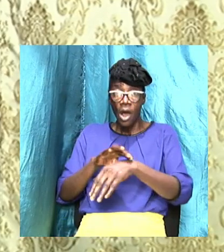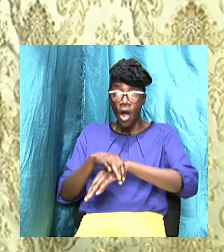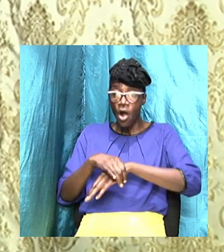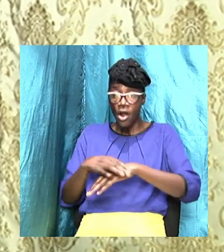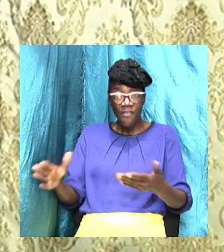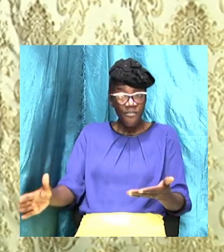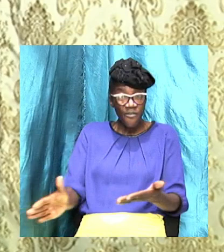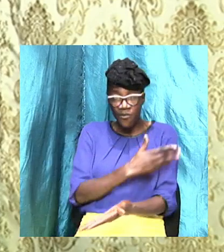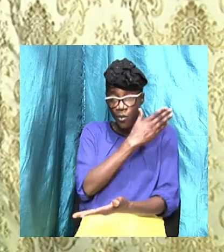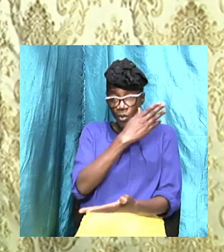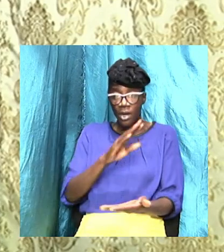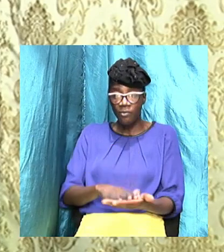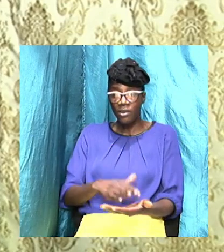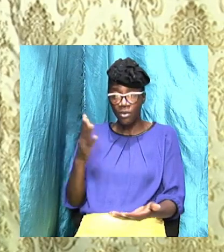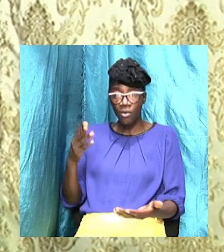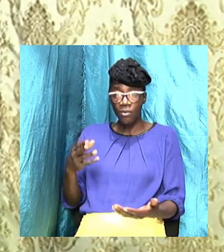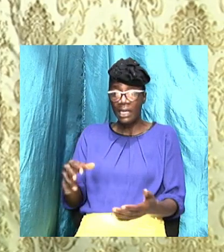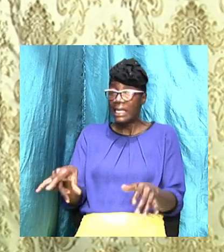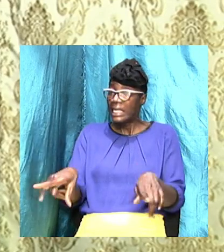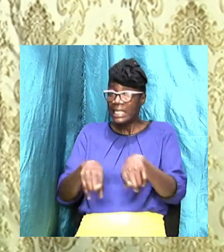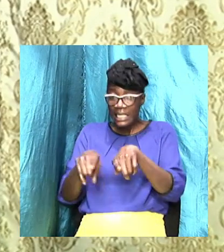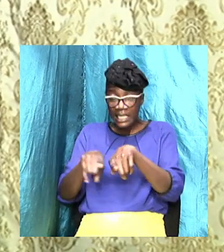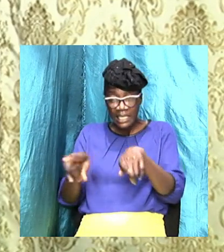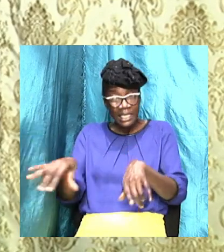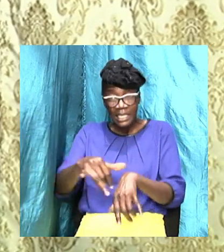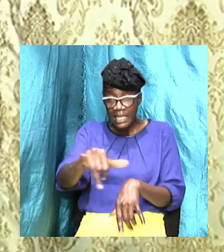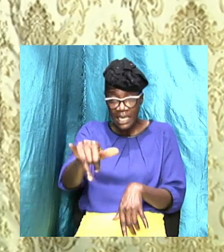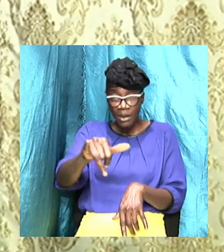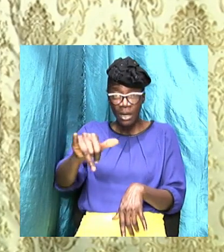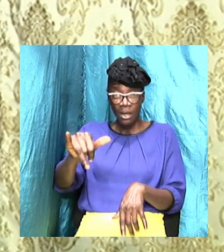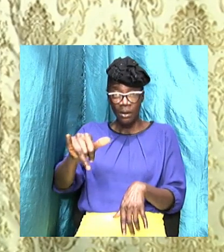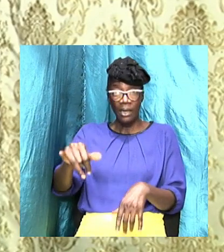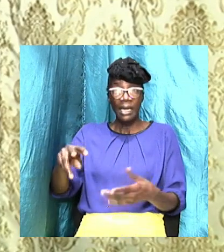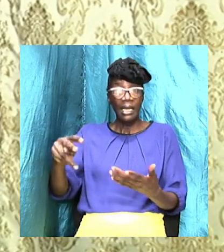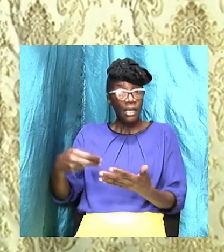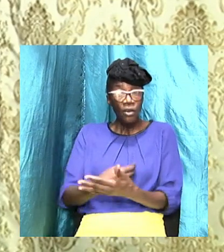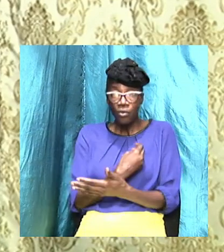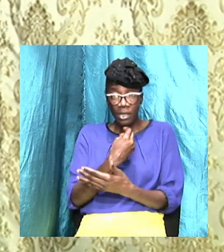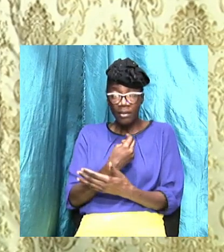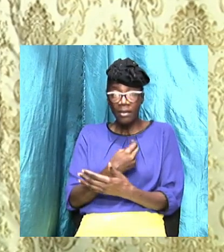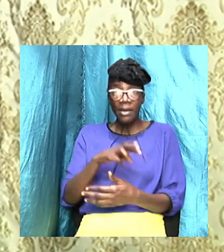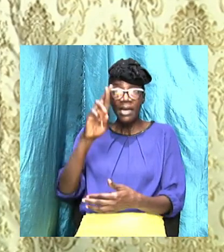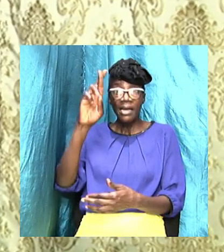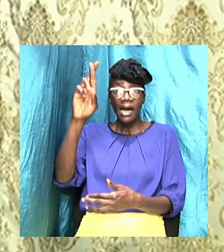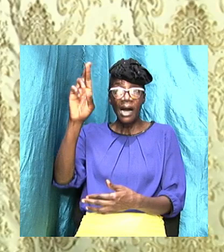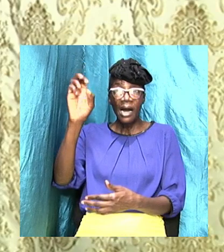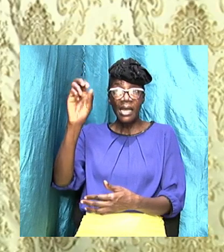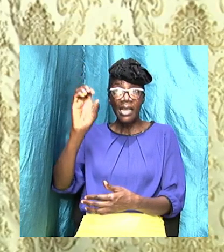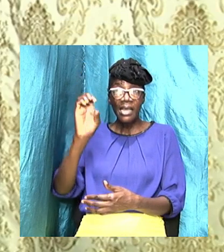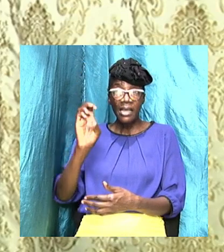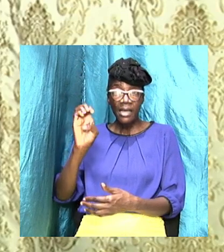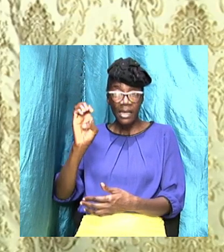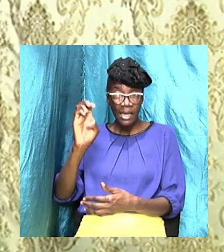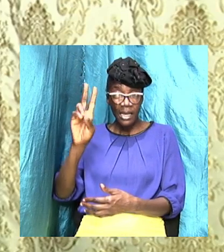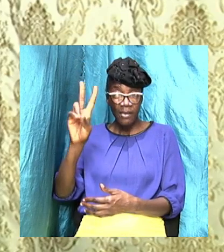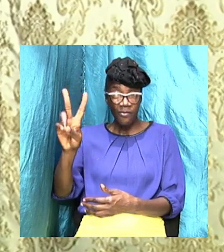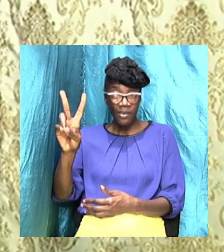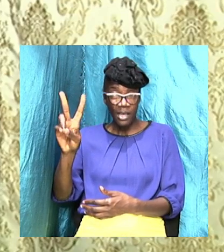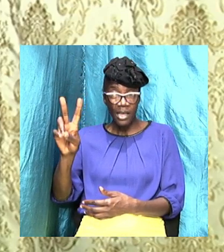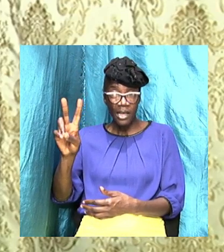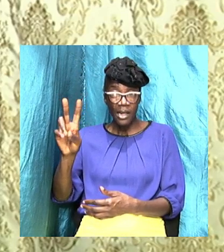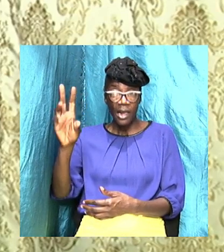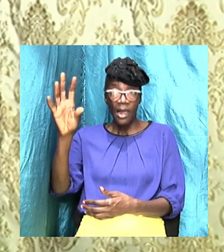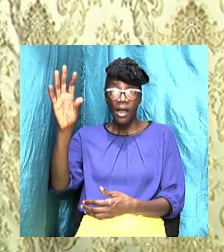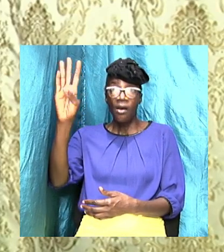glory. Similarly, we find in the New Testament, Revelation 4, verse 8, this attribute of